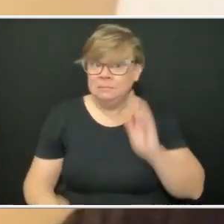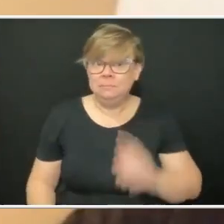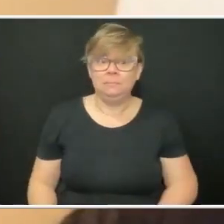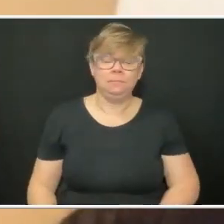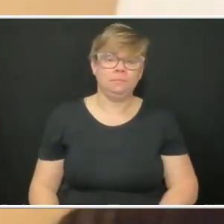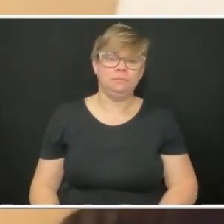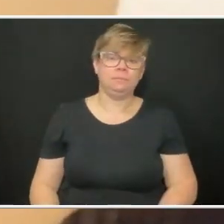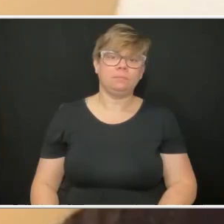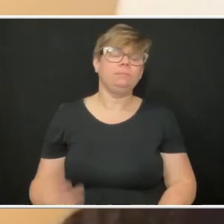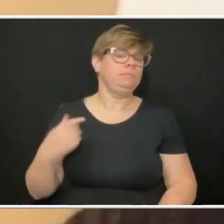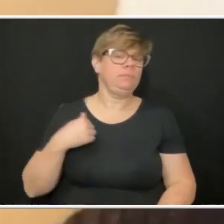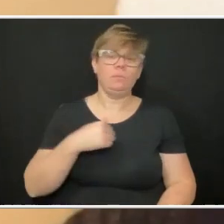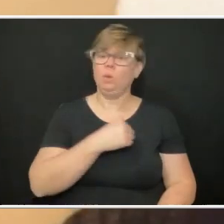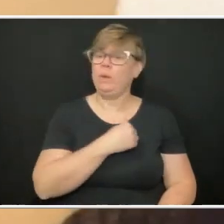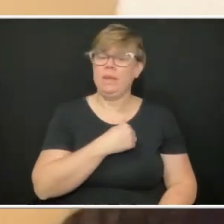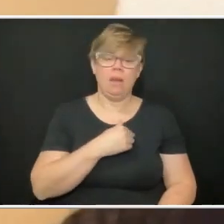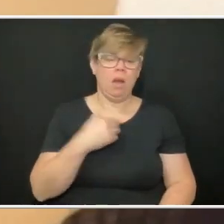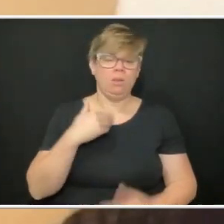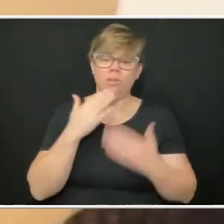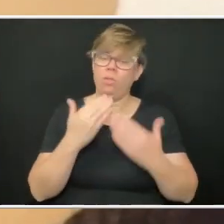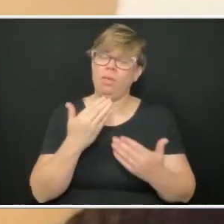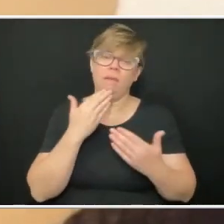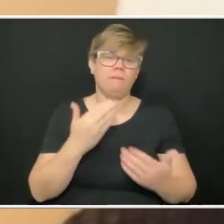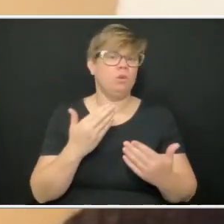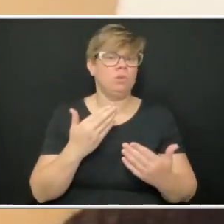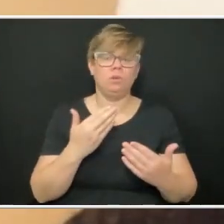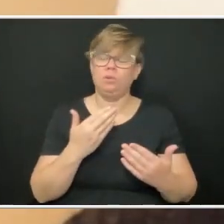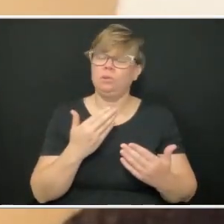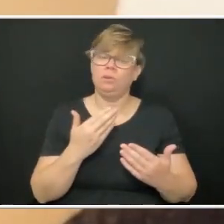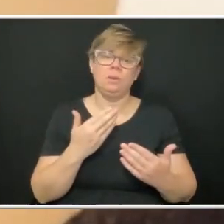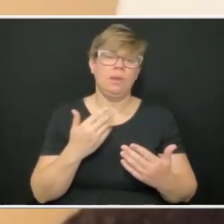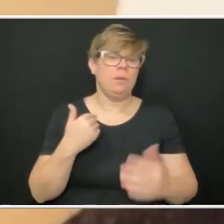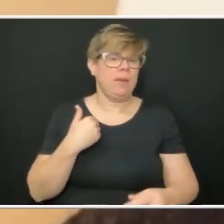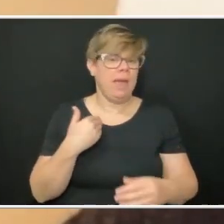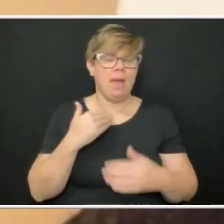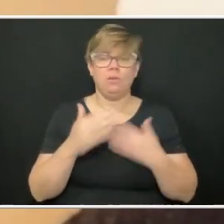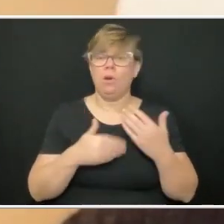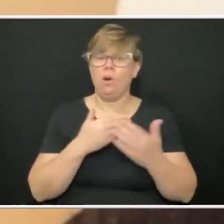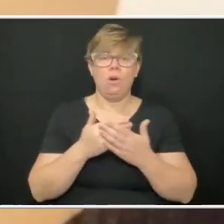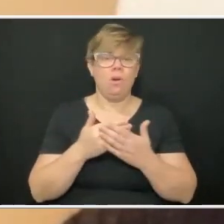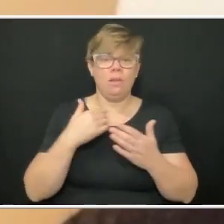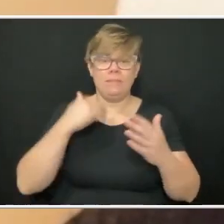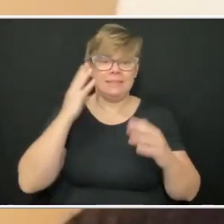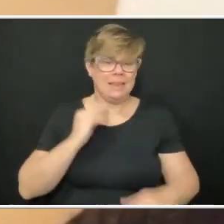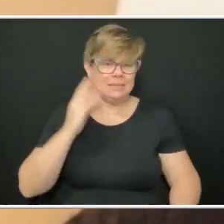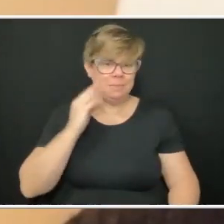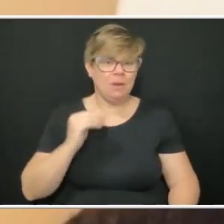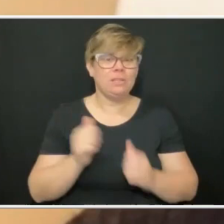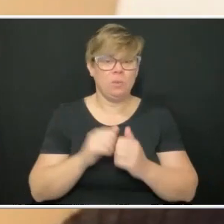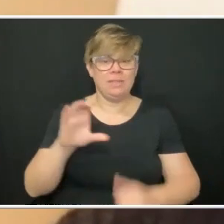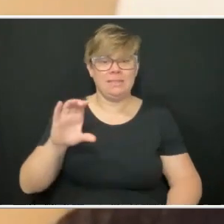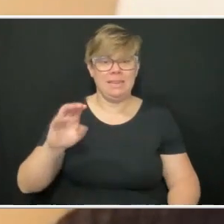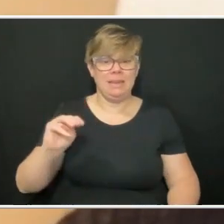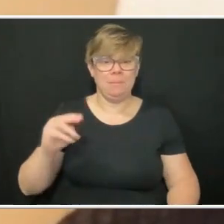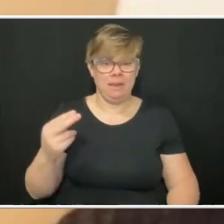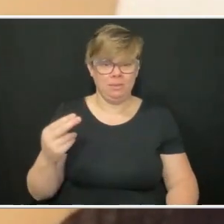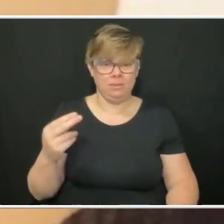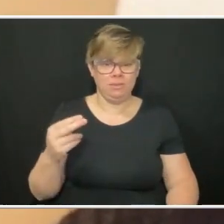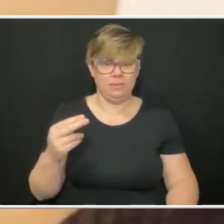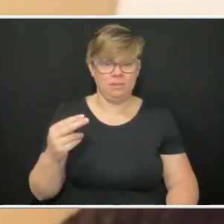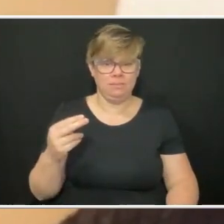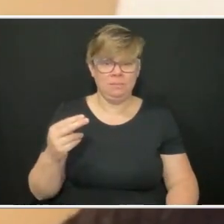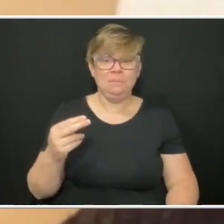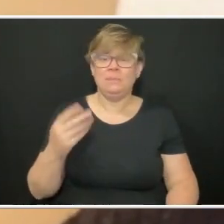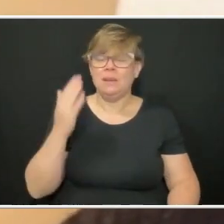We are just so thankful that we've had all this experience at Children's Mercy, and